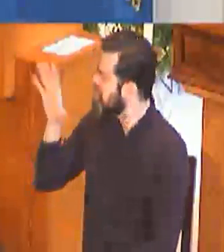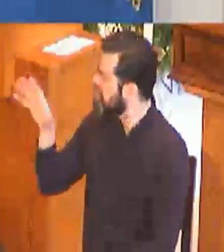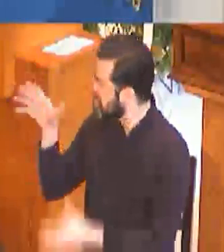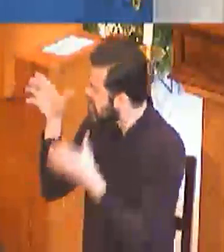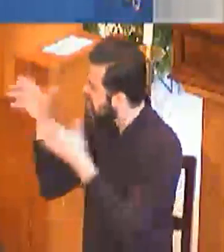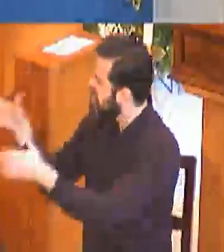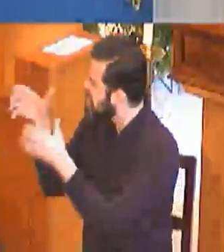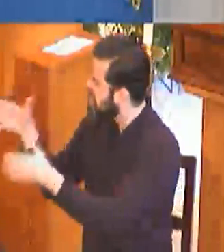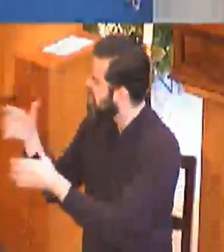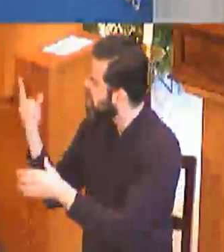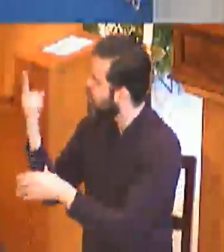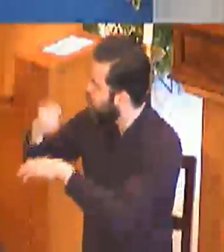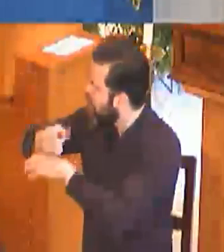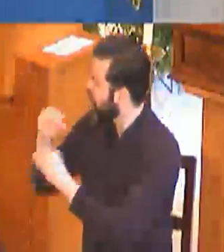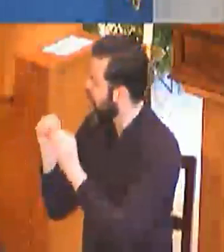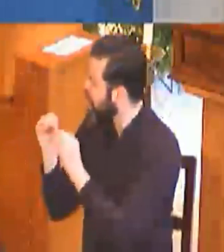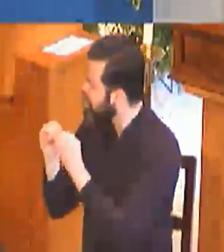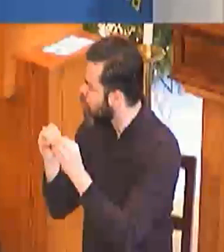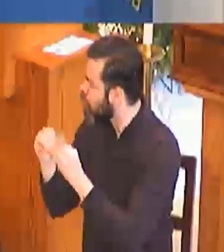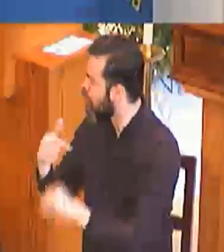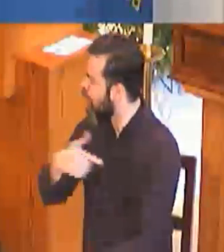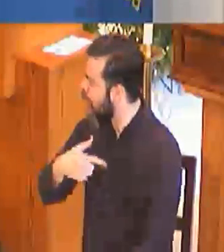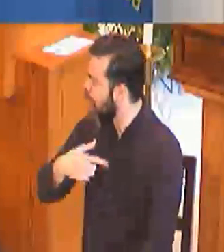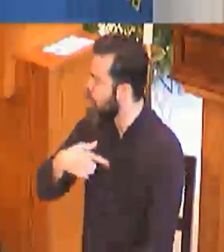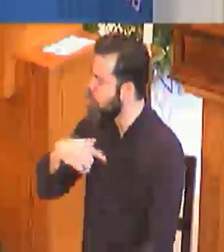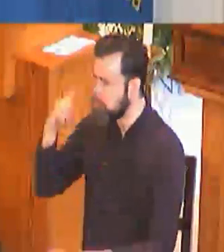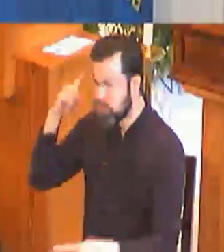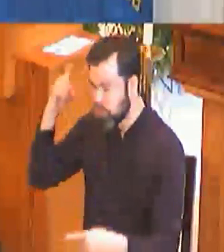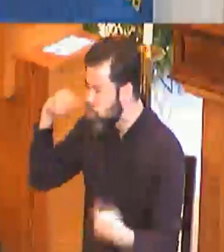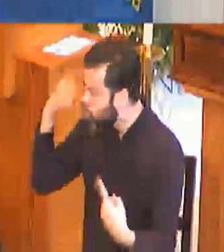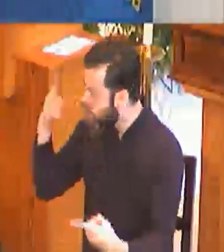another day, I'm going to go nuts.